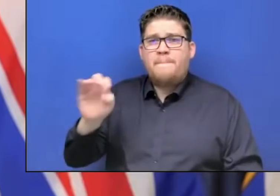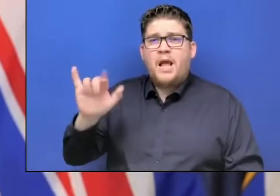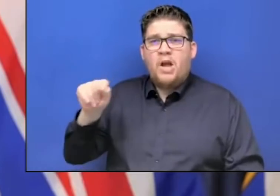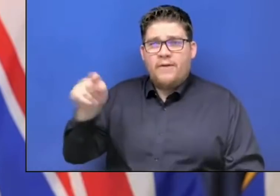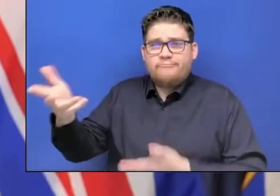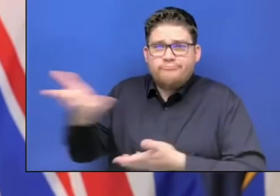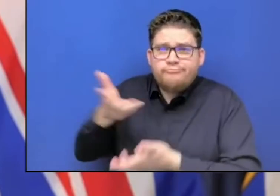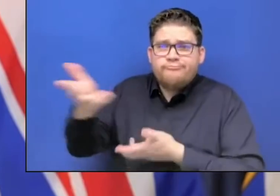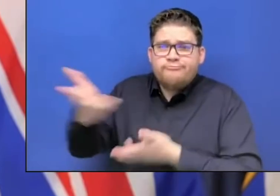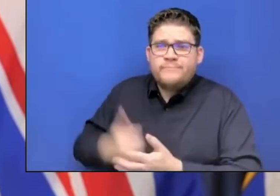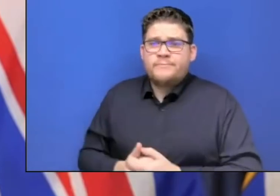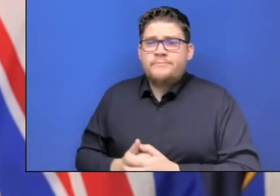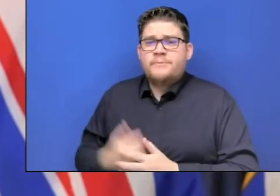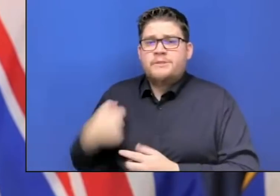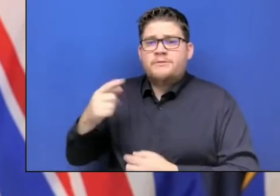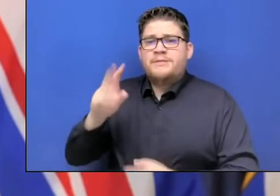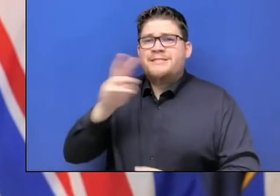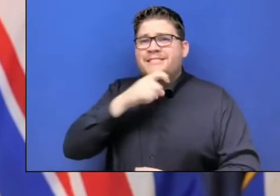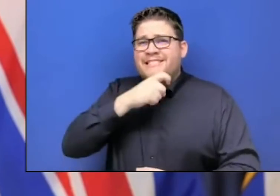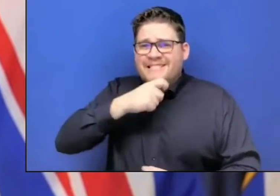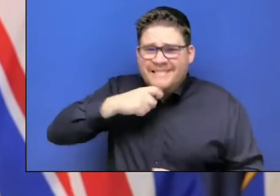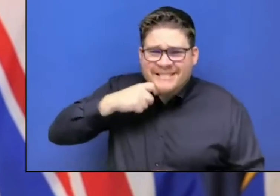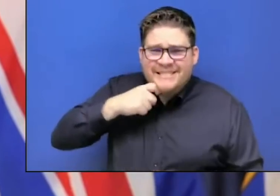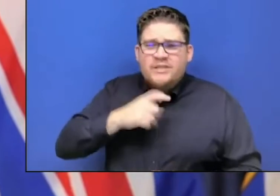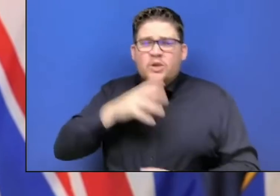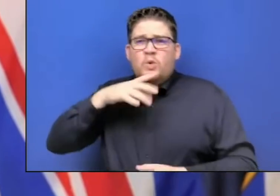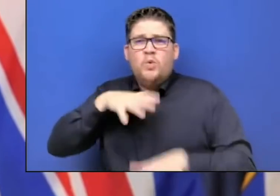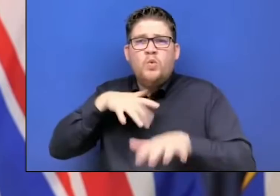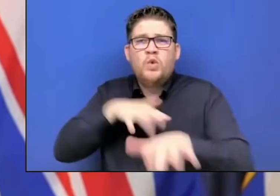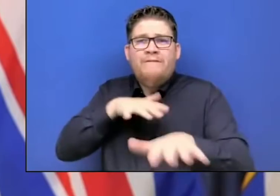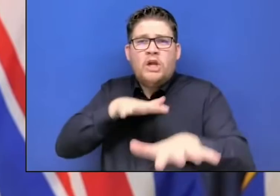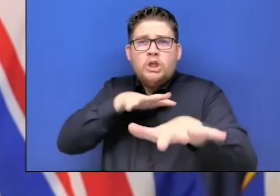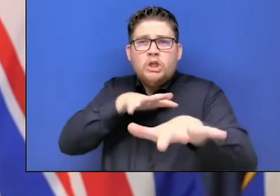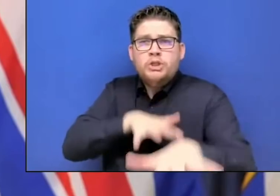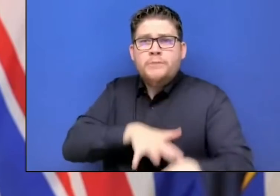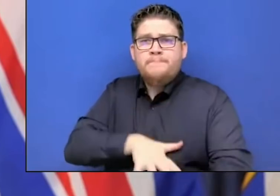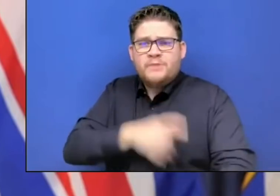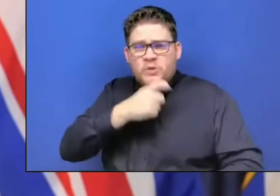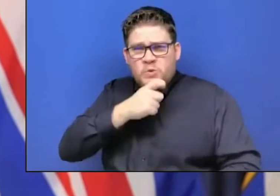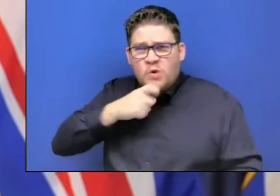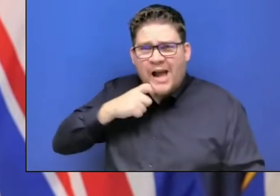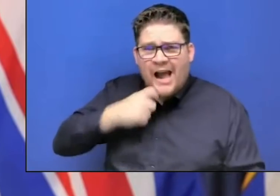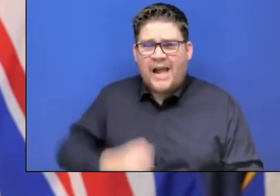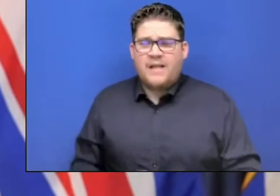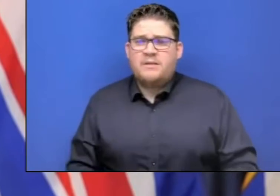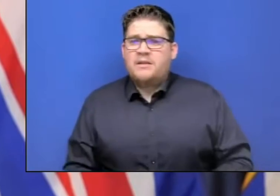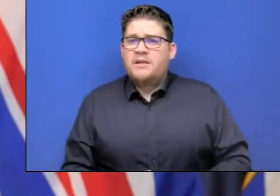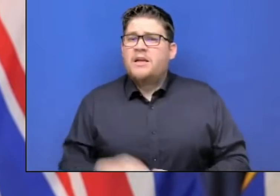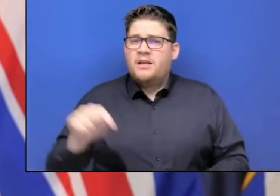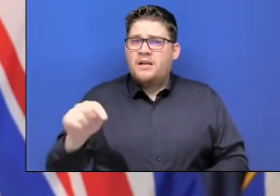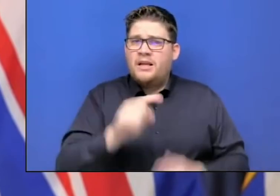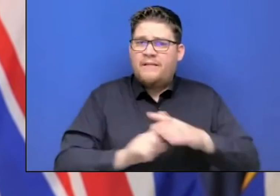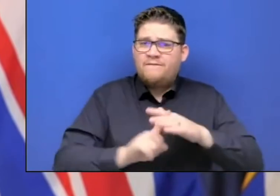had drought conditions in Merritt where the river was at its lowest point in living memory, where we had people evacuated because of